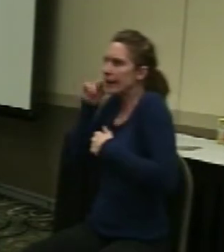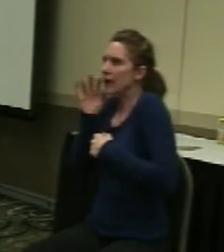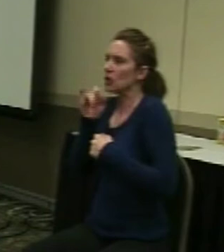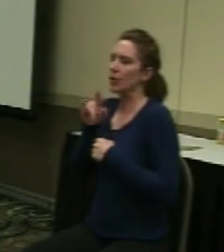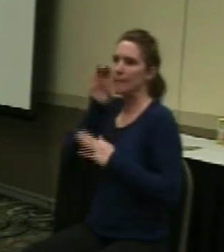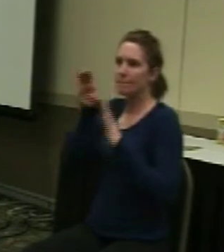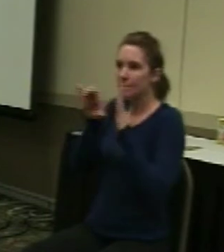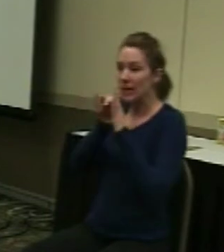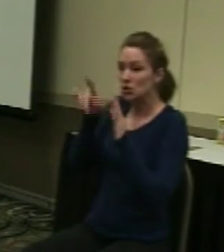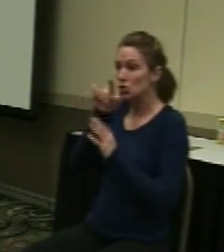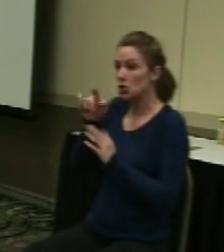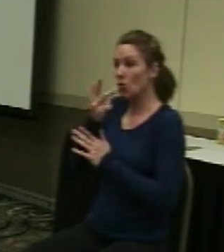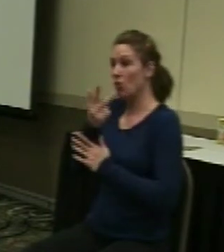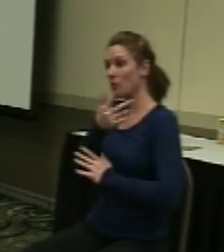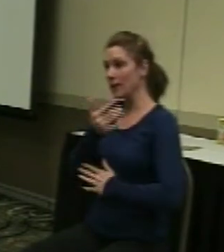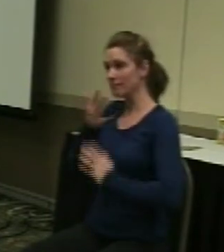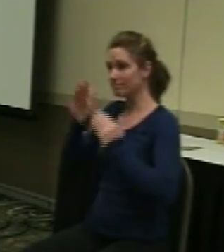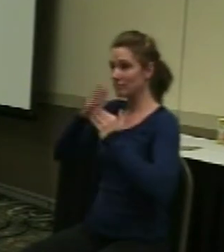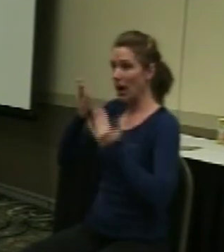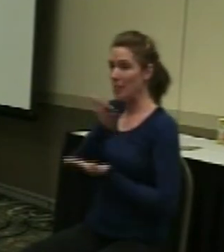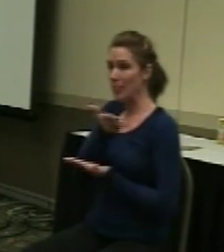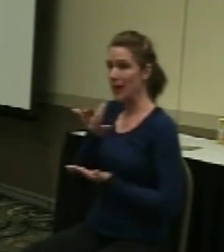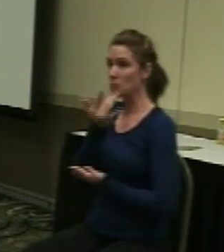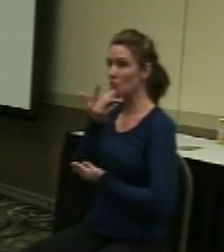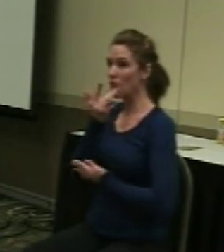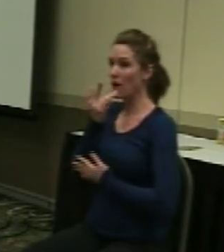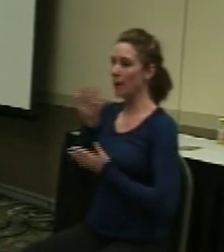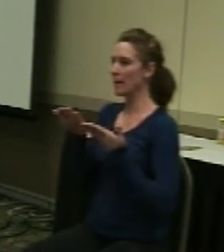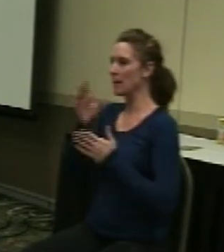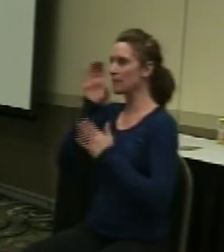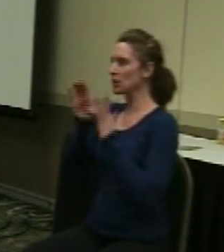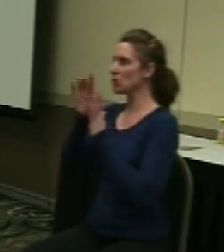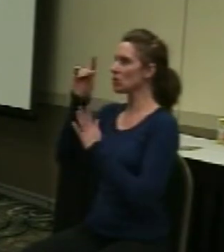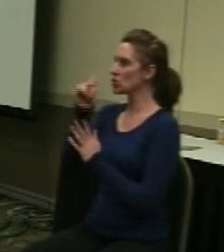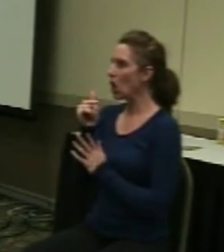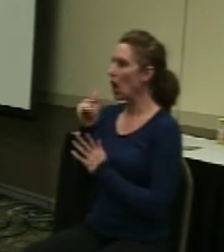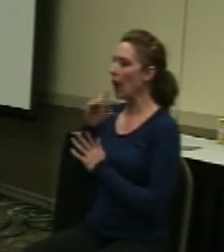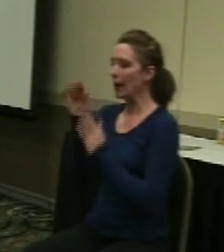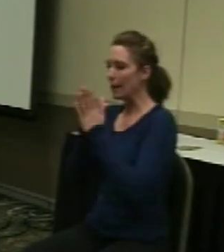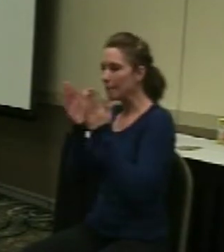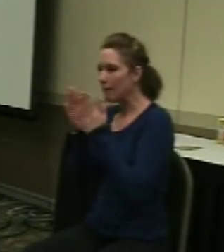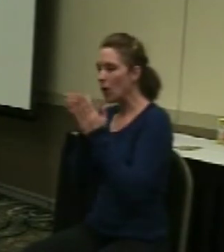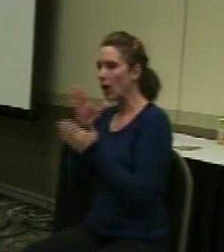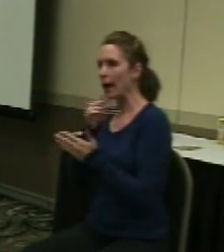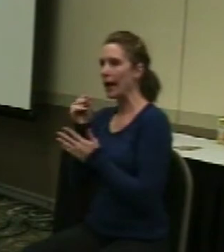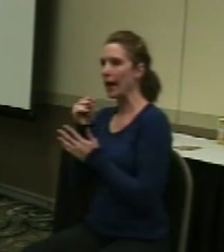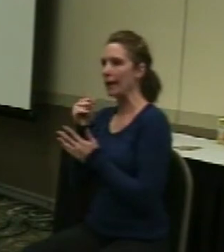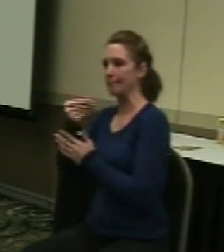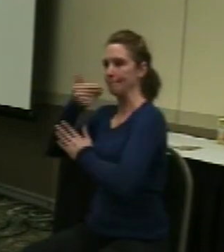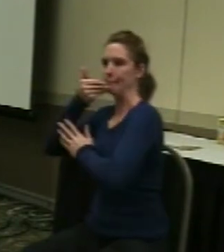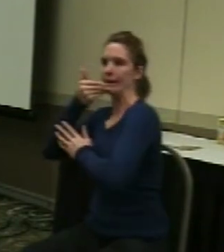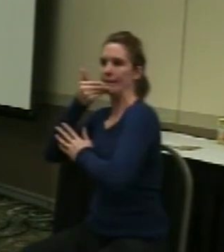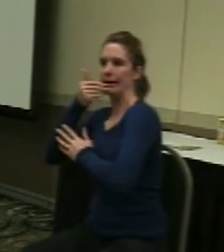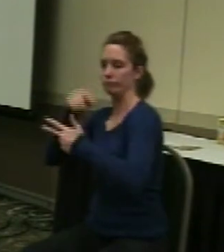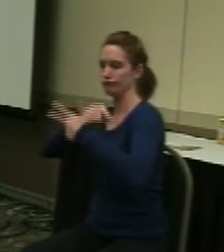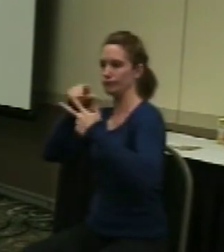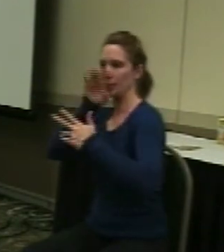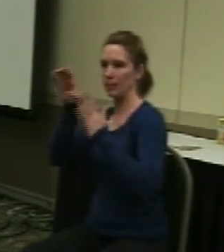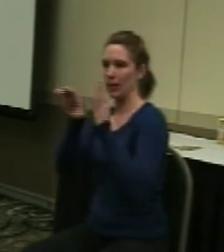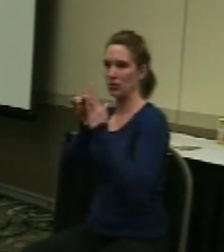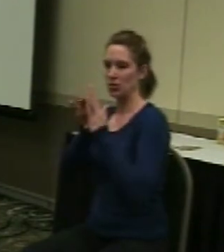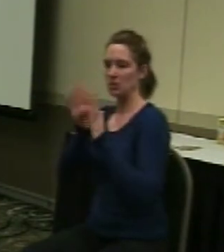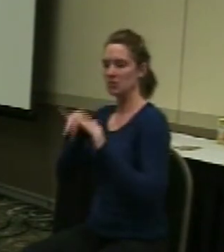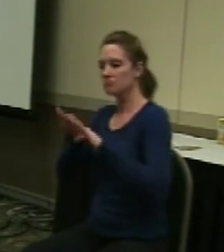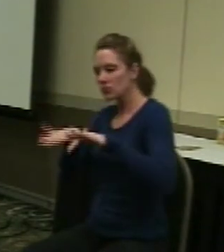like most on this page. And, there might be a picture of a dog and a book and a pizza, and you'll see which